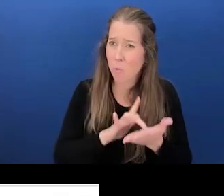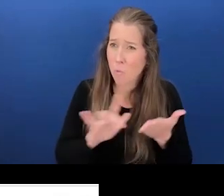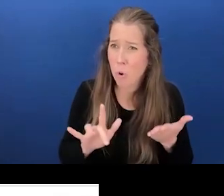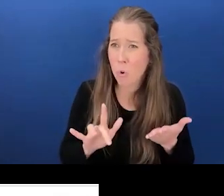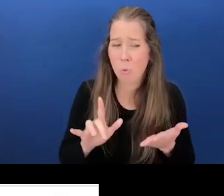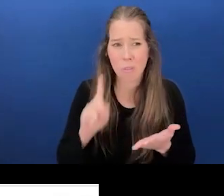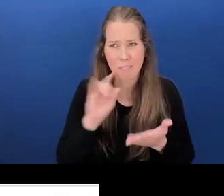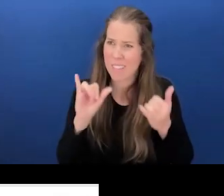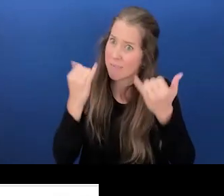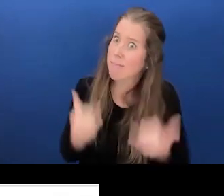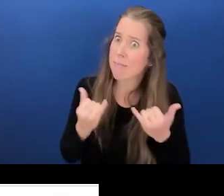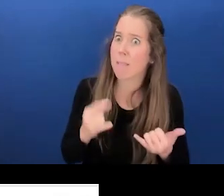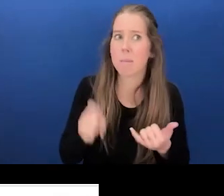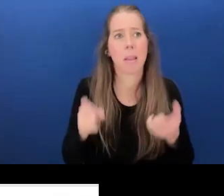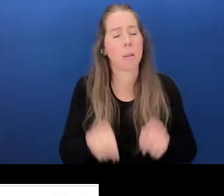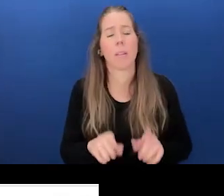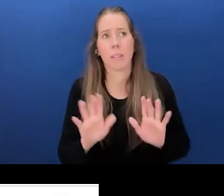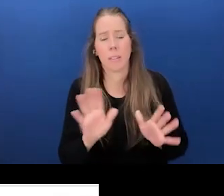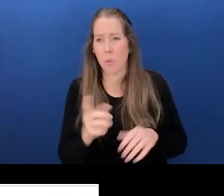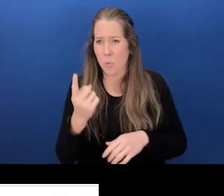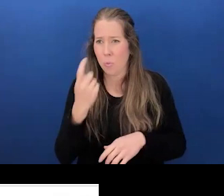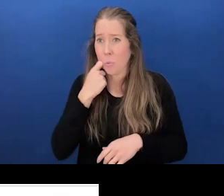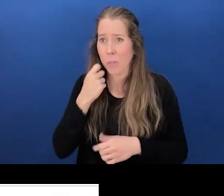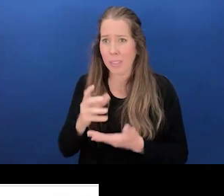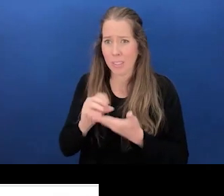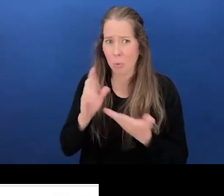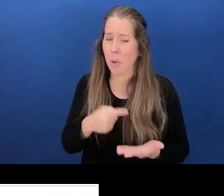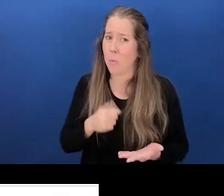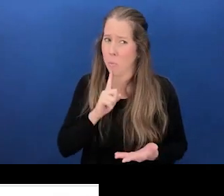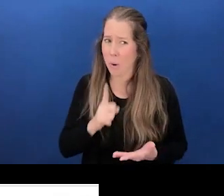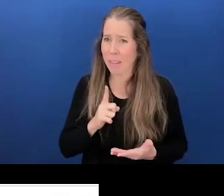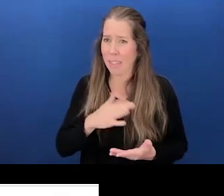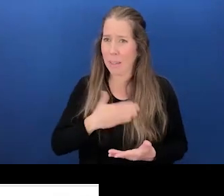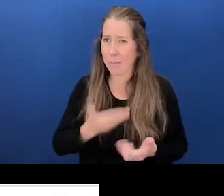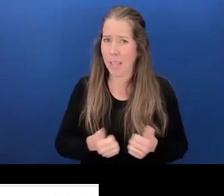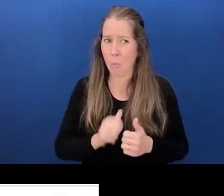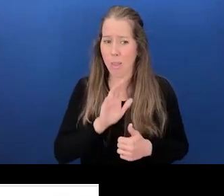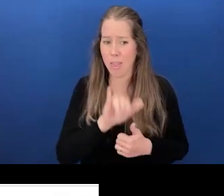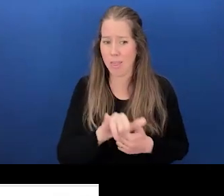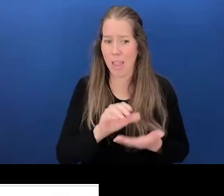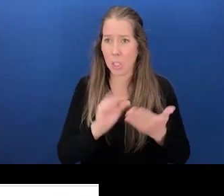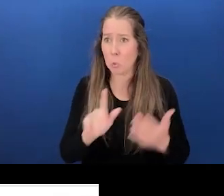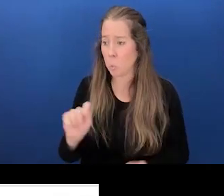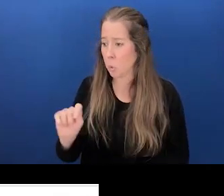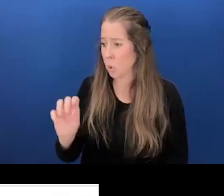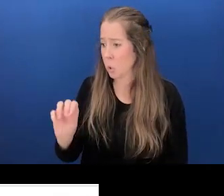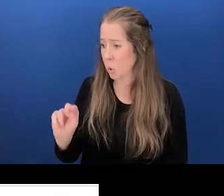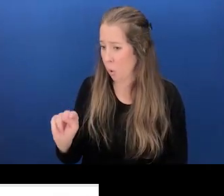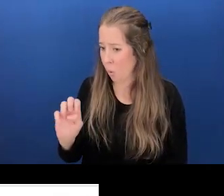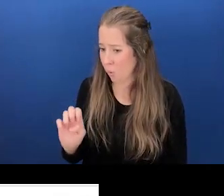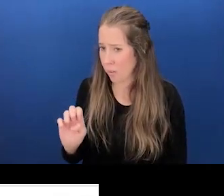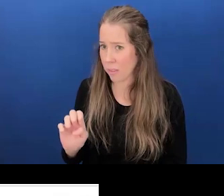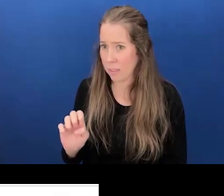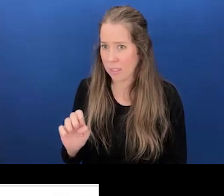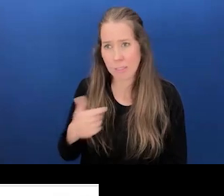student just happened recently. I was really upset about his tone. And so I marched into